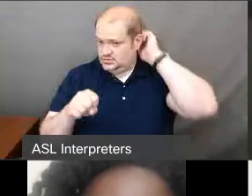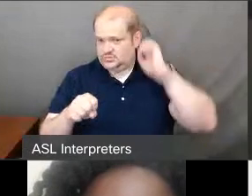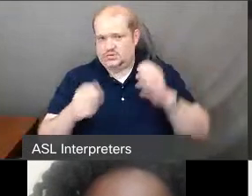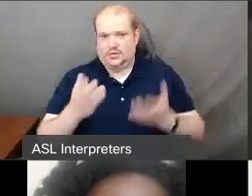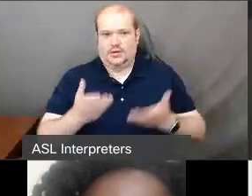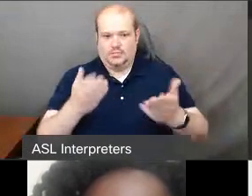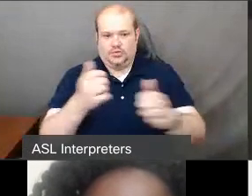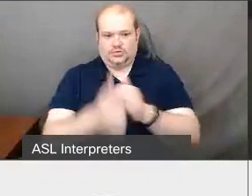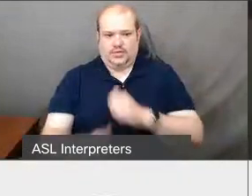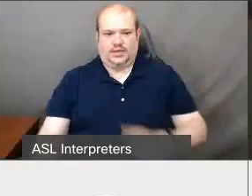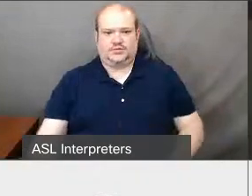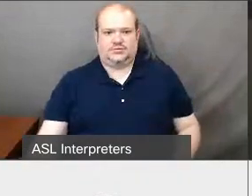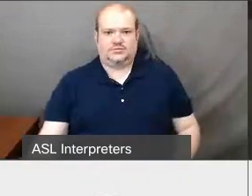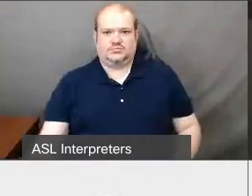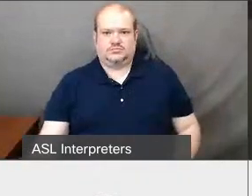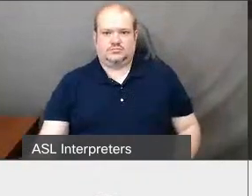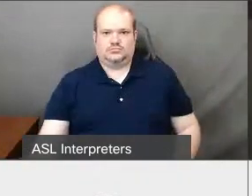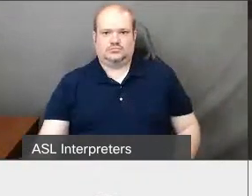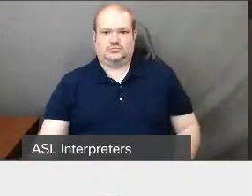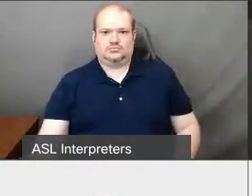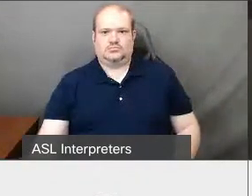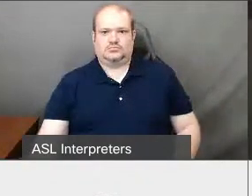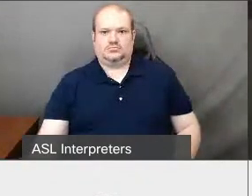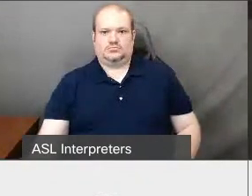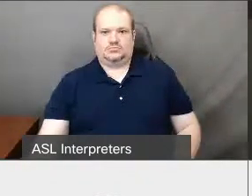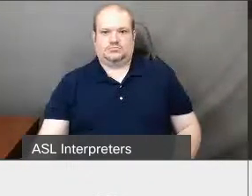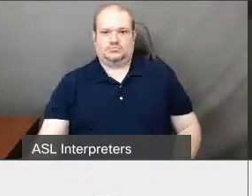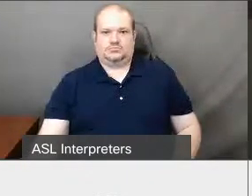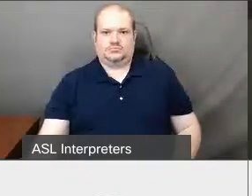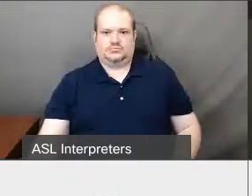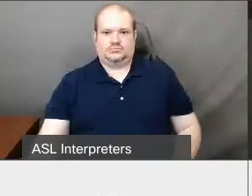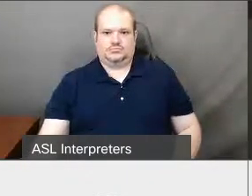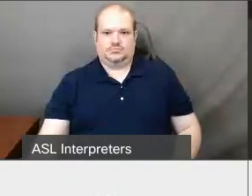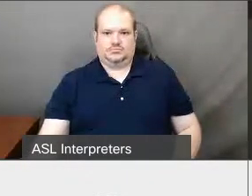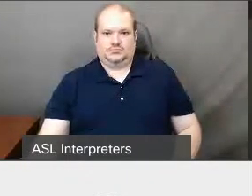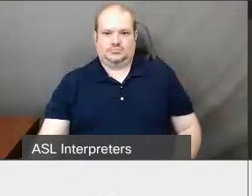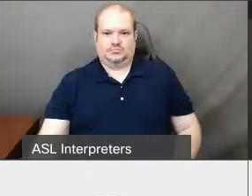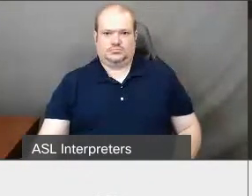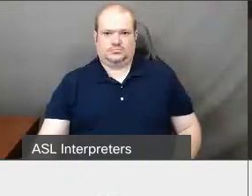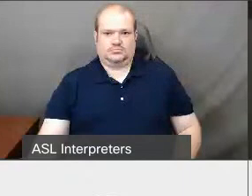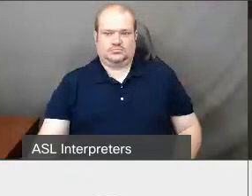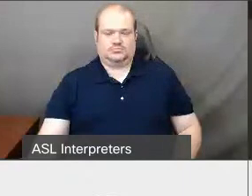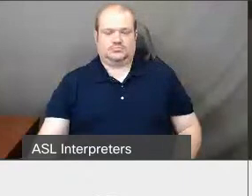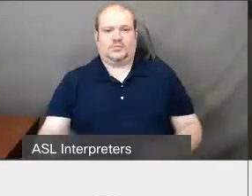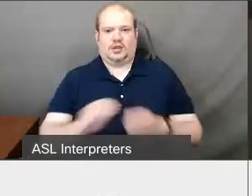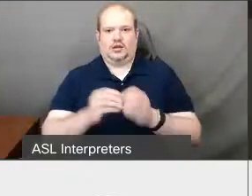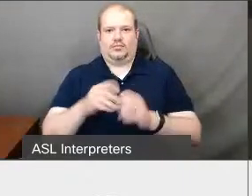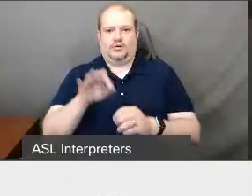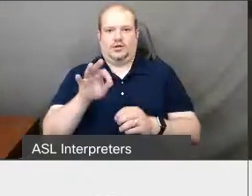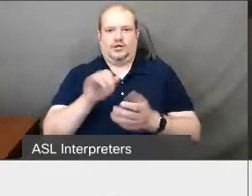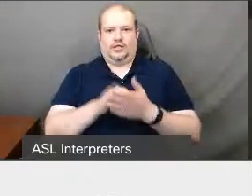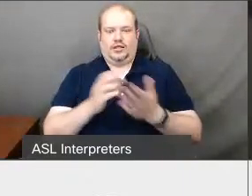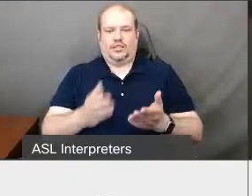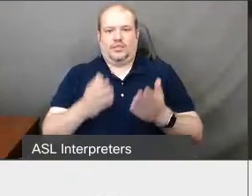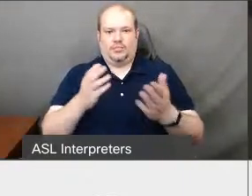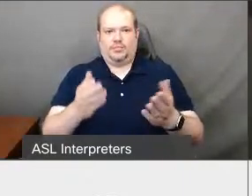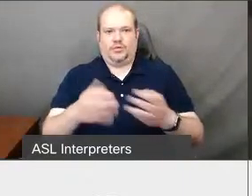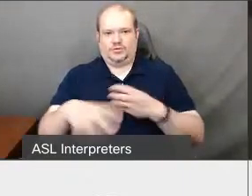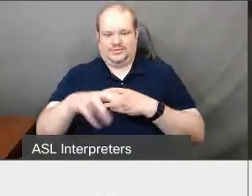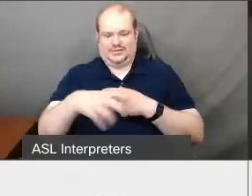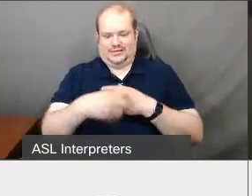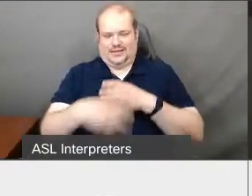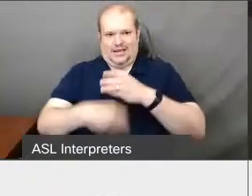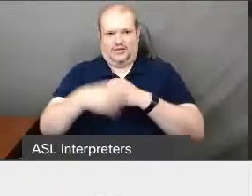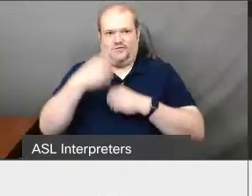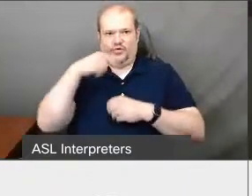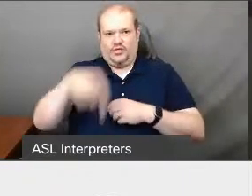motion carries. Okay, item 9, A-339. Item number 9 is the proposed annexation of this